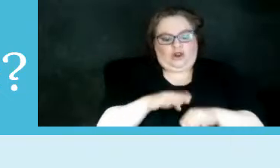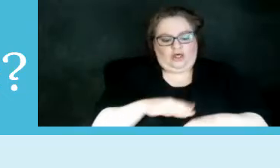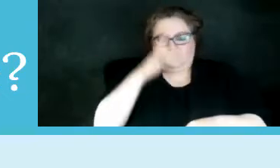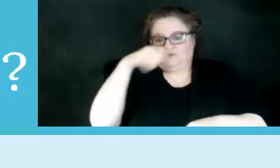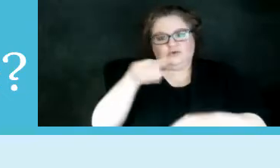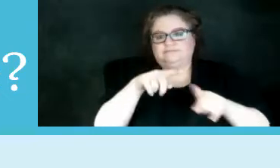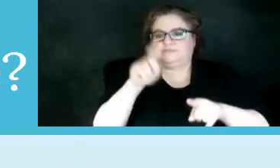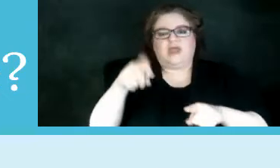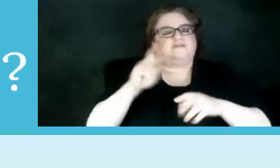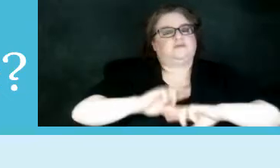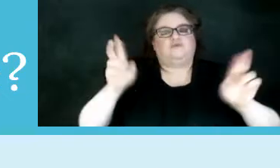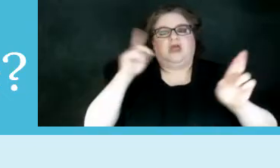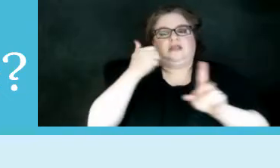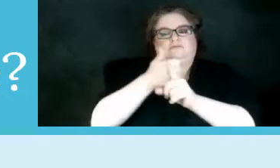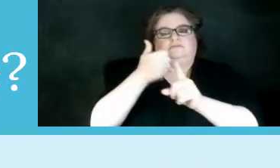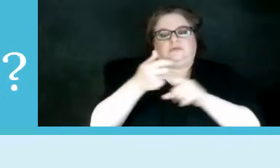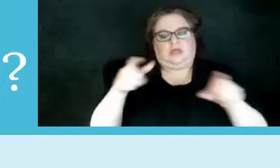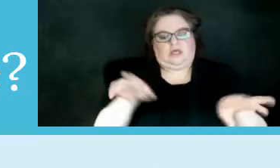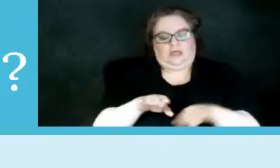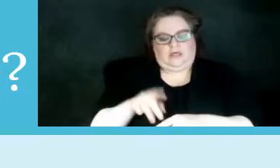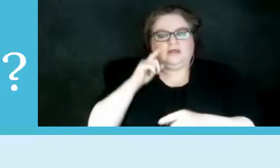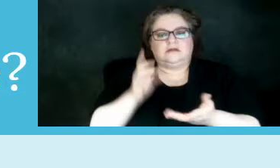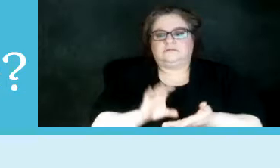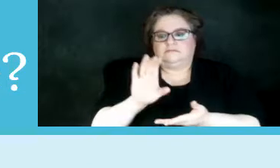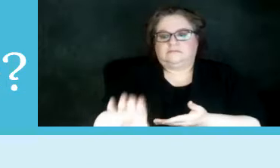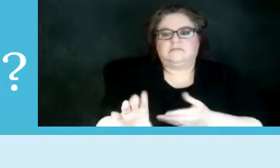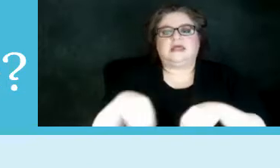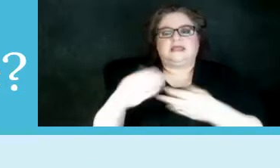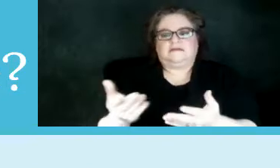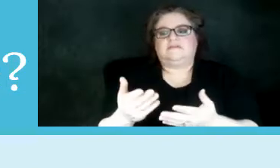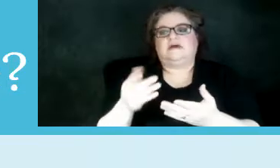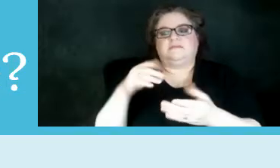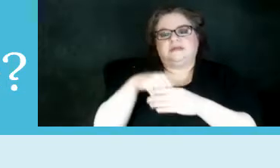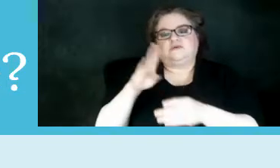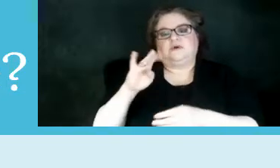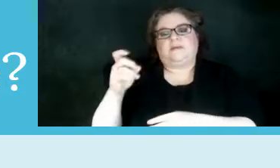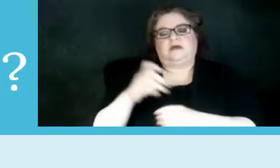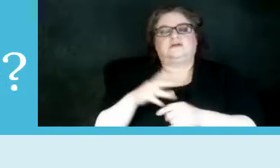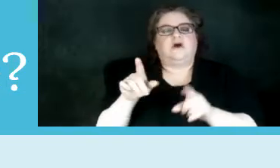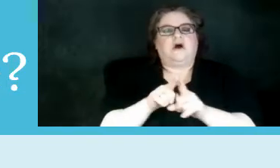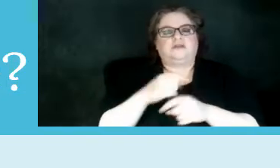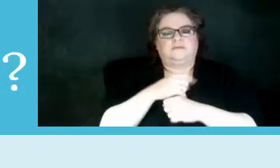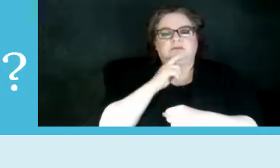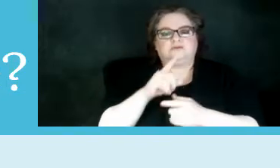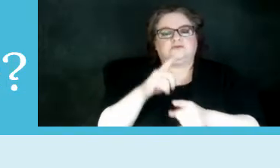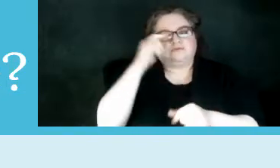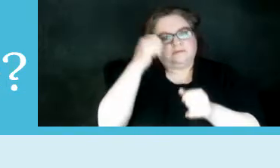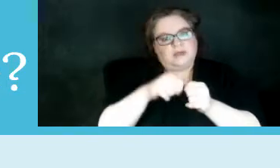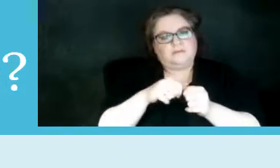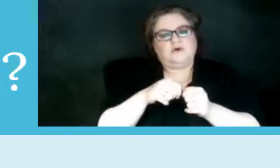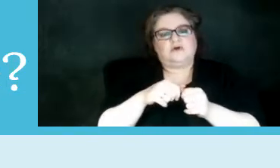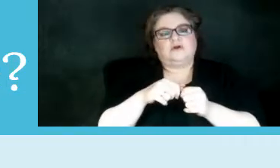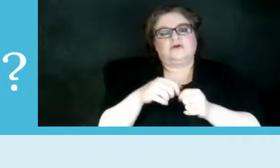ready to go into to the school, and they can just drop them into boxes. And also remember that candidates cannot use